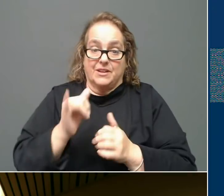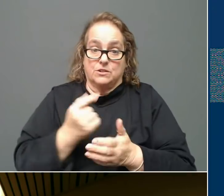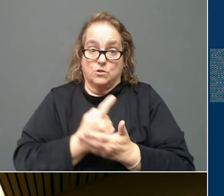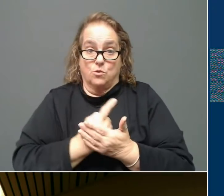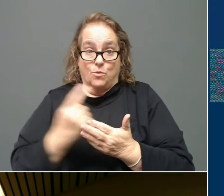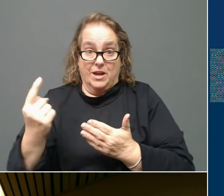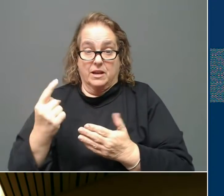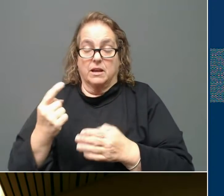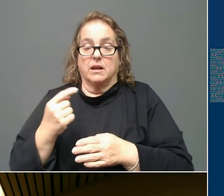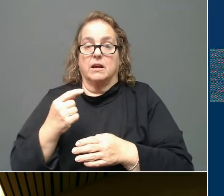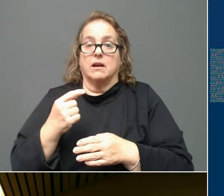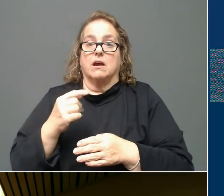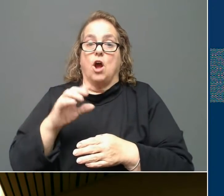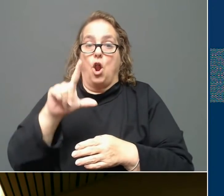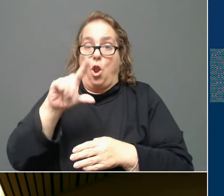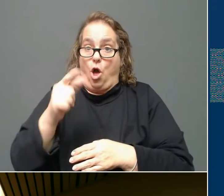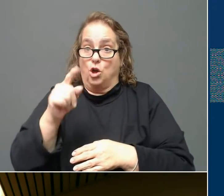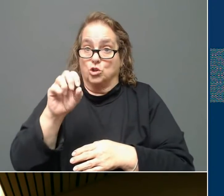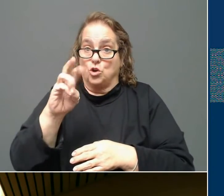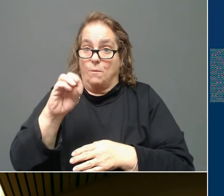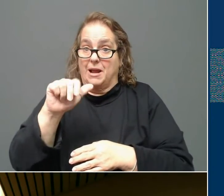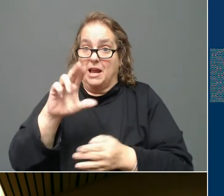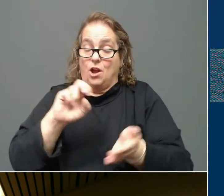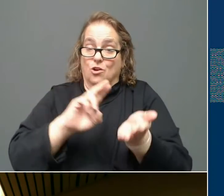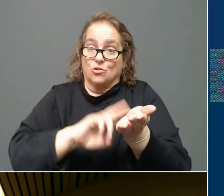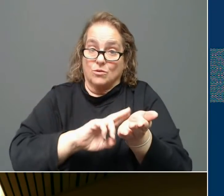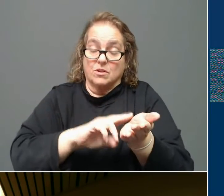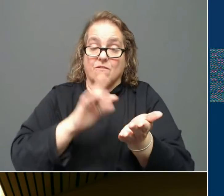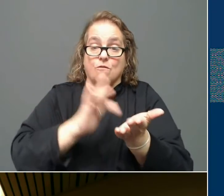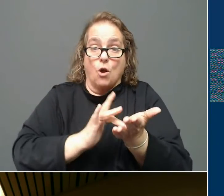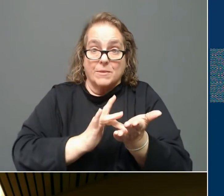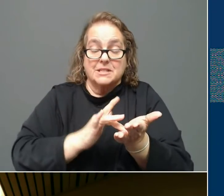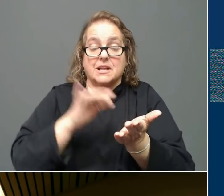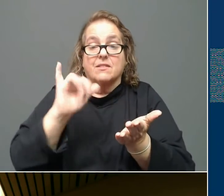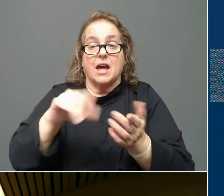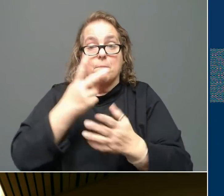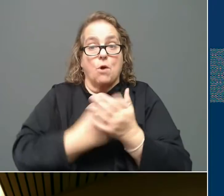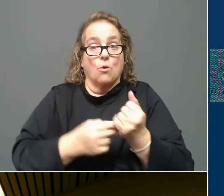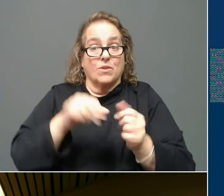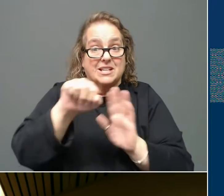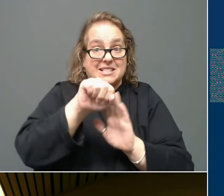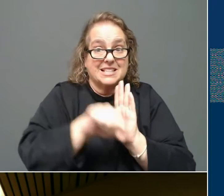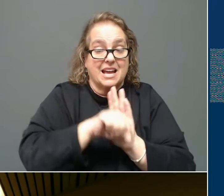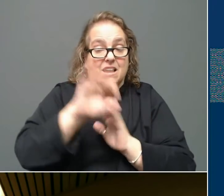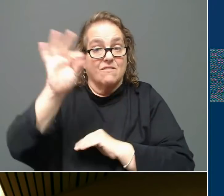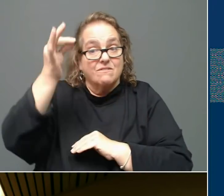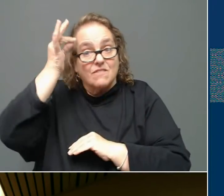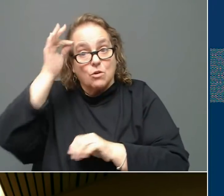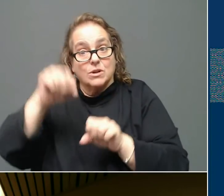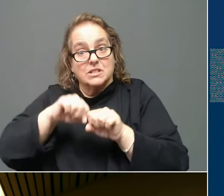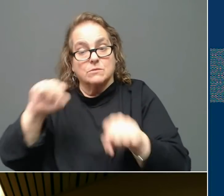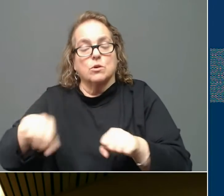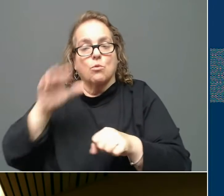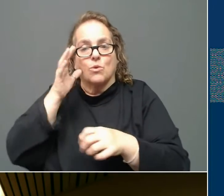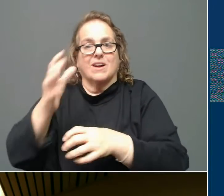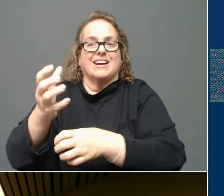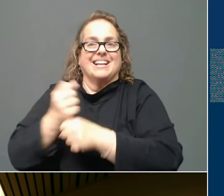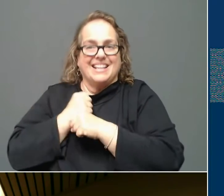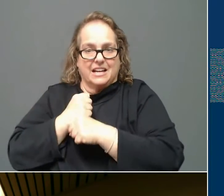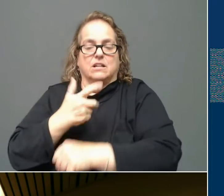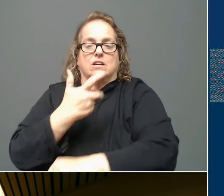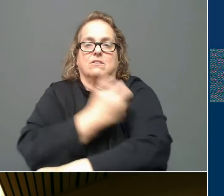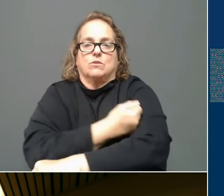or pharmacies that have enrolled in both the state and federal systems will receive shipments of vaccine to administer to long-term